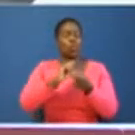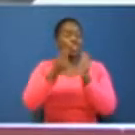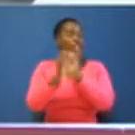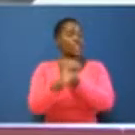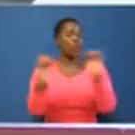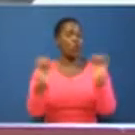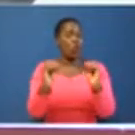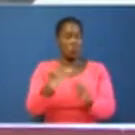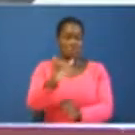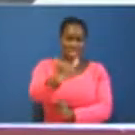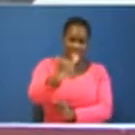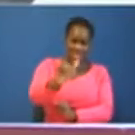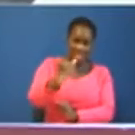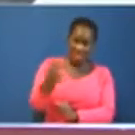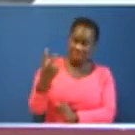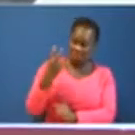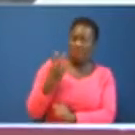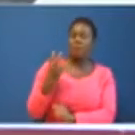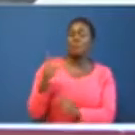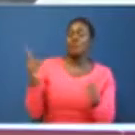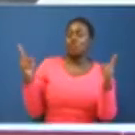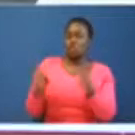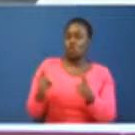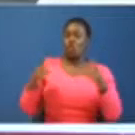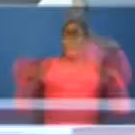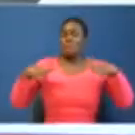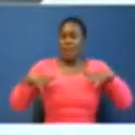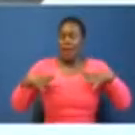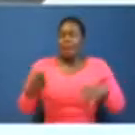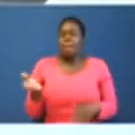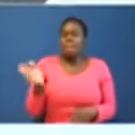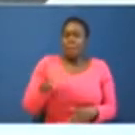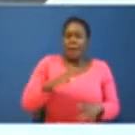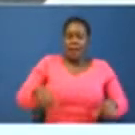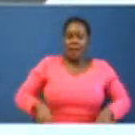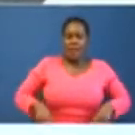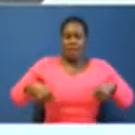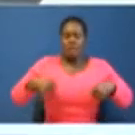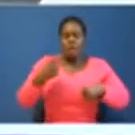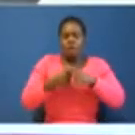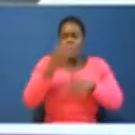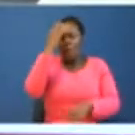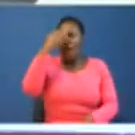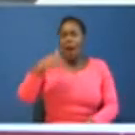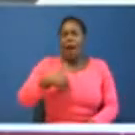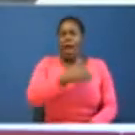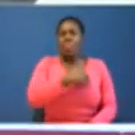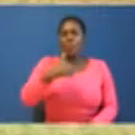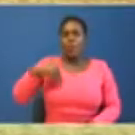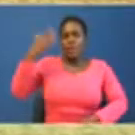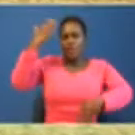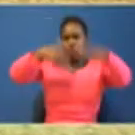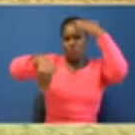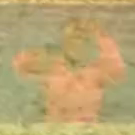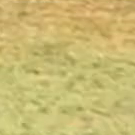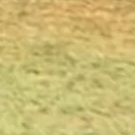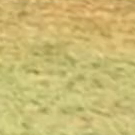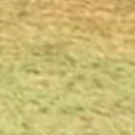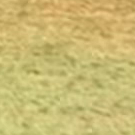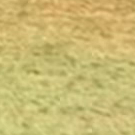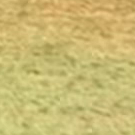are watching or radio station you are listening to let's take a short break we'll be right back live from the catholic university of eastern africa